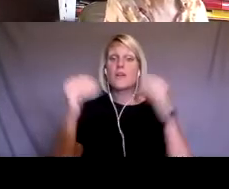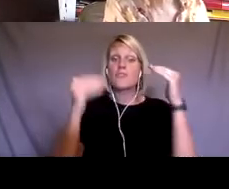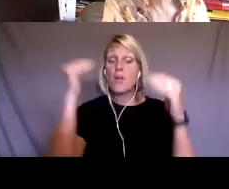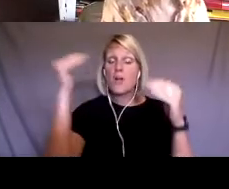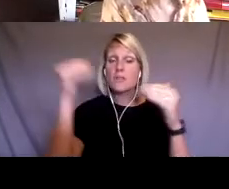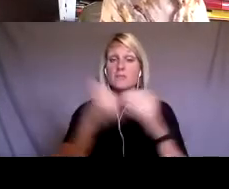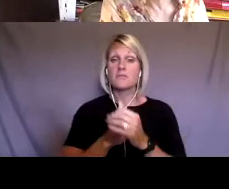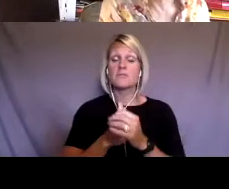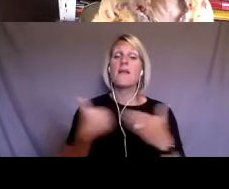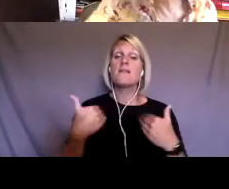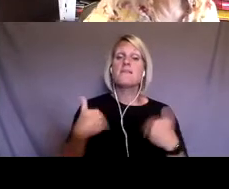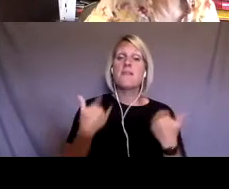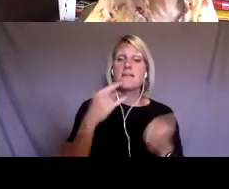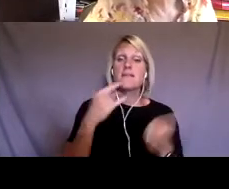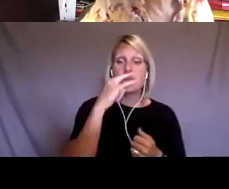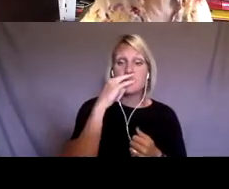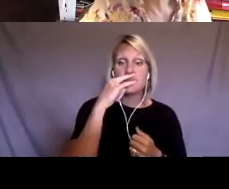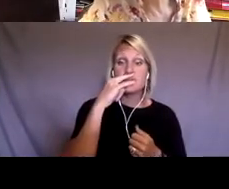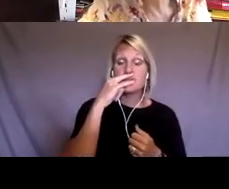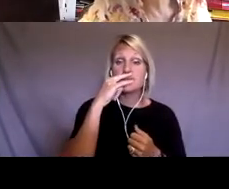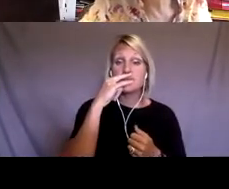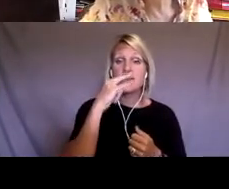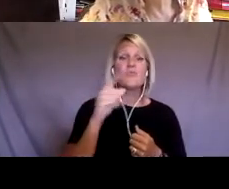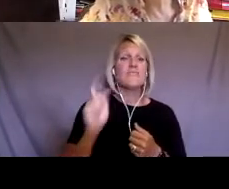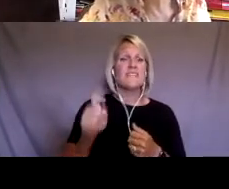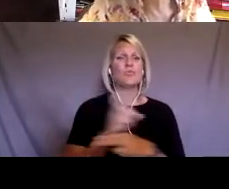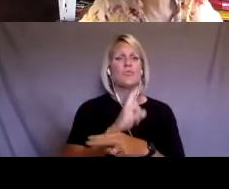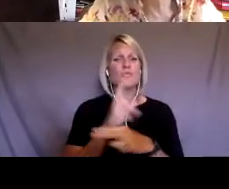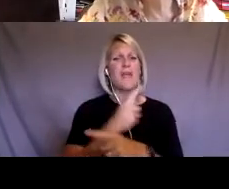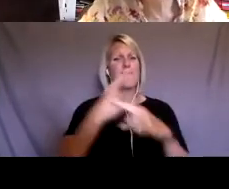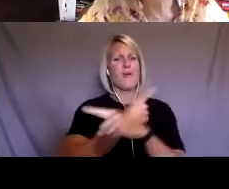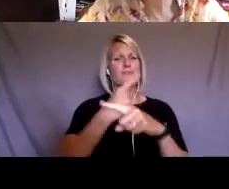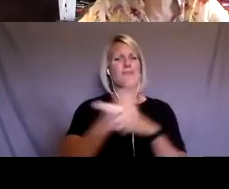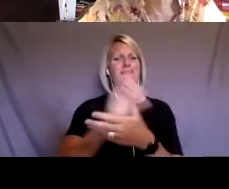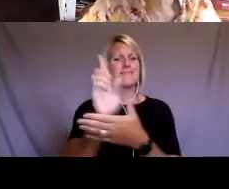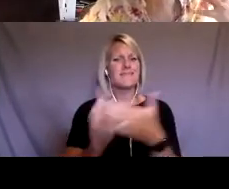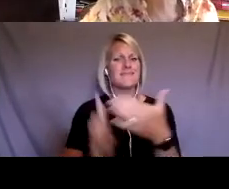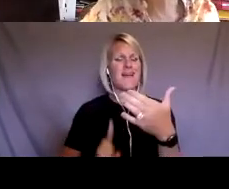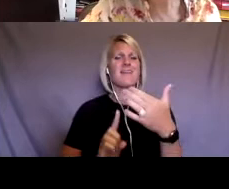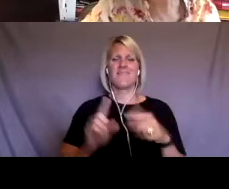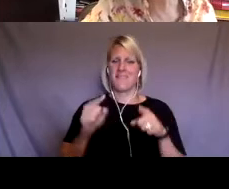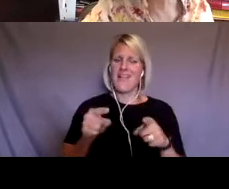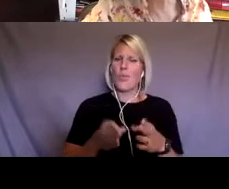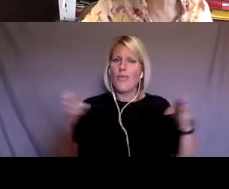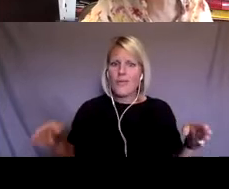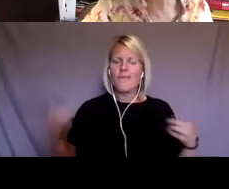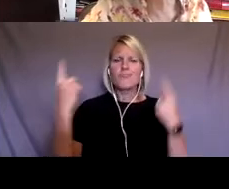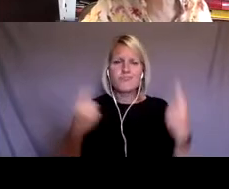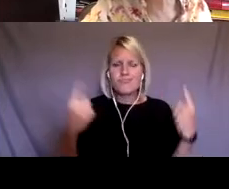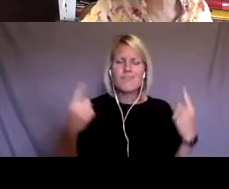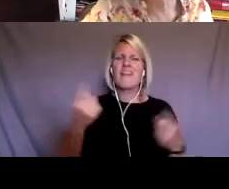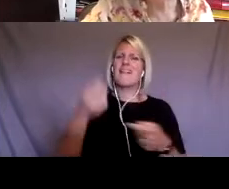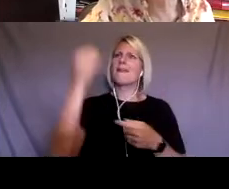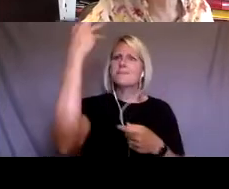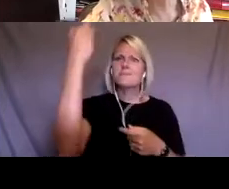kids. You really need to use appropriate design standards, the sidewalk width. You have to consider the traffic signals